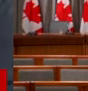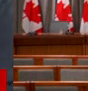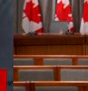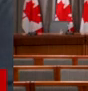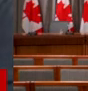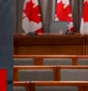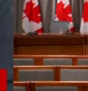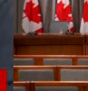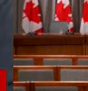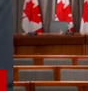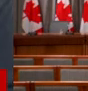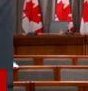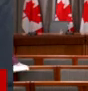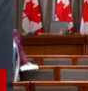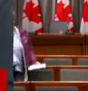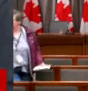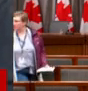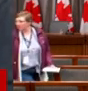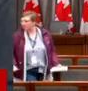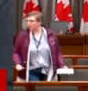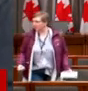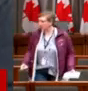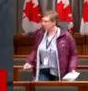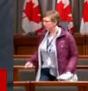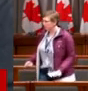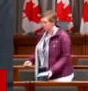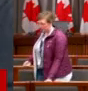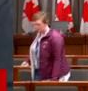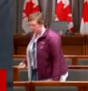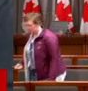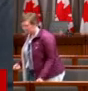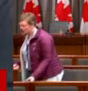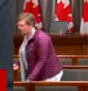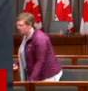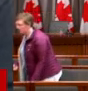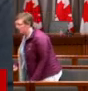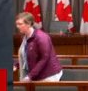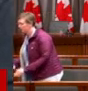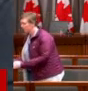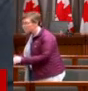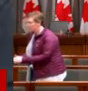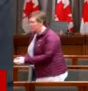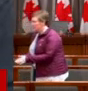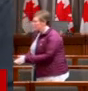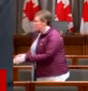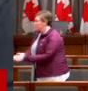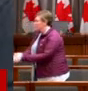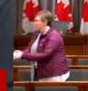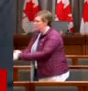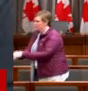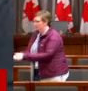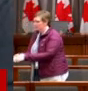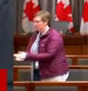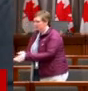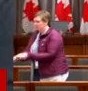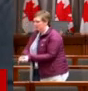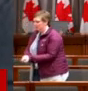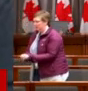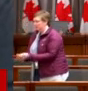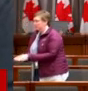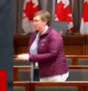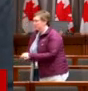up, you know, to have people stay at home, to perhaps fine people if they are congregating in large